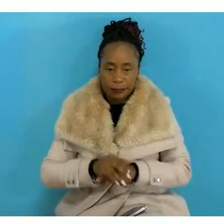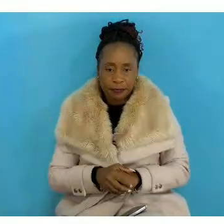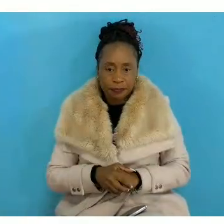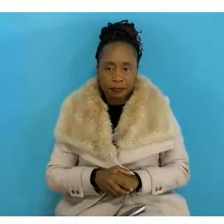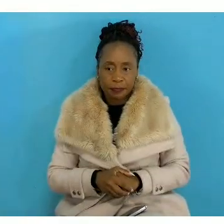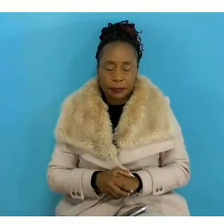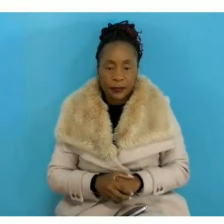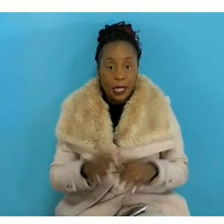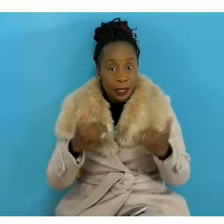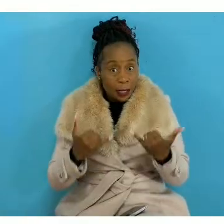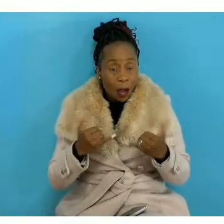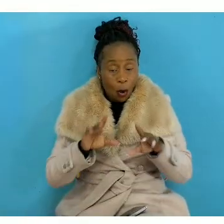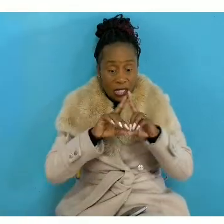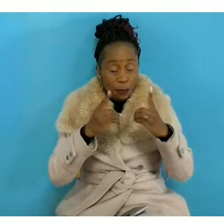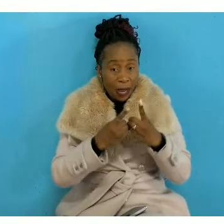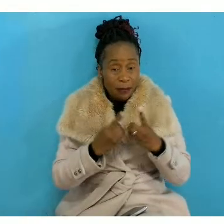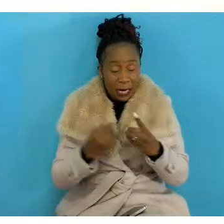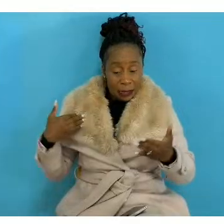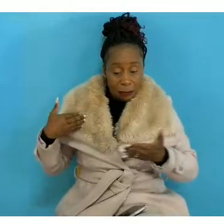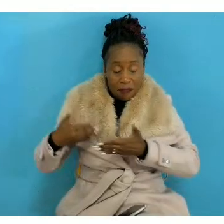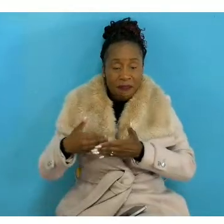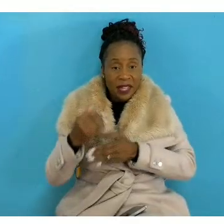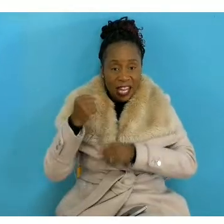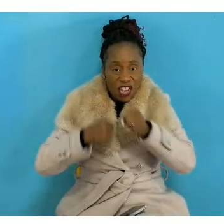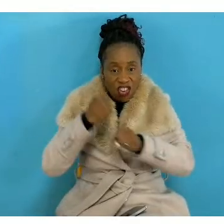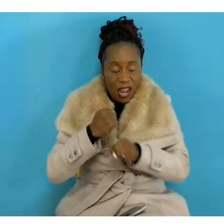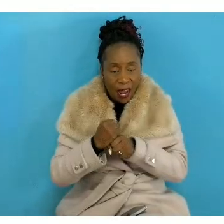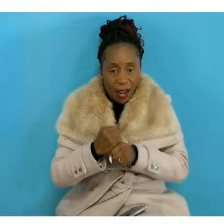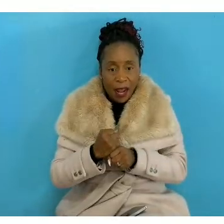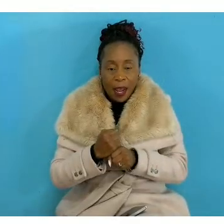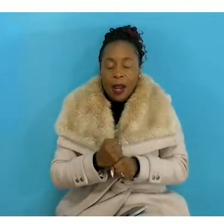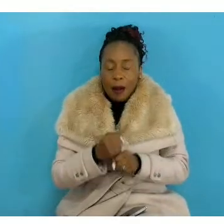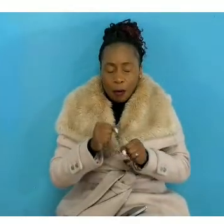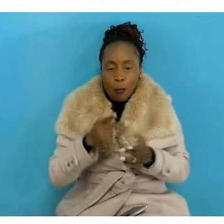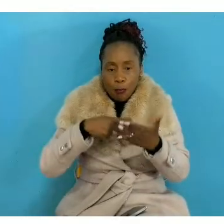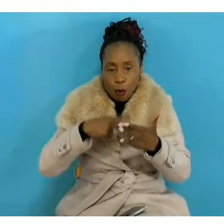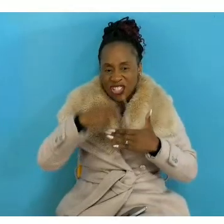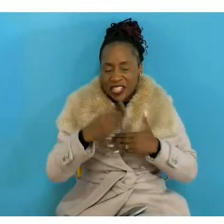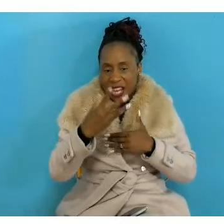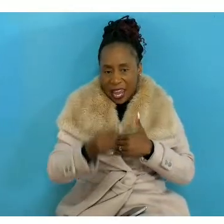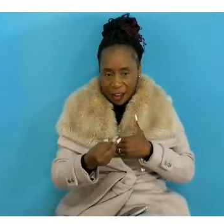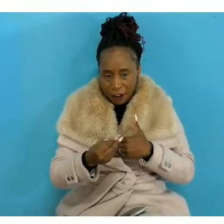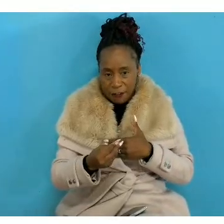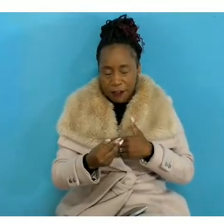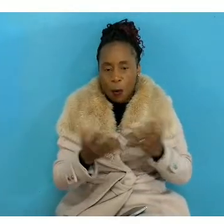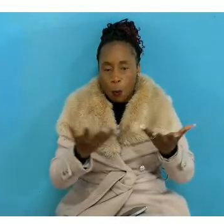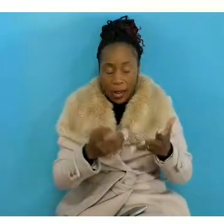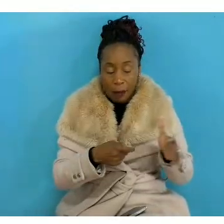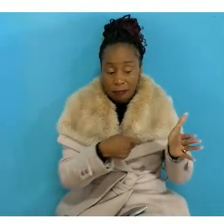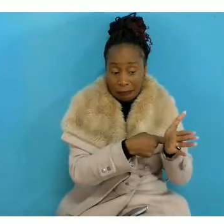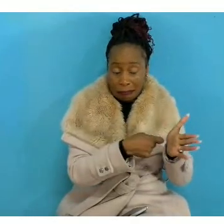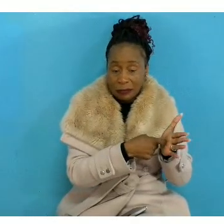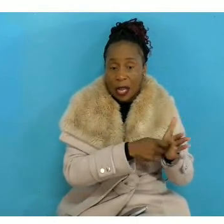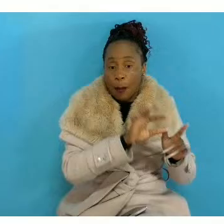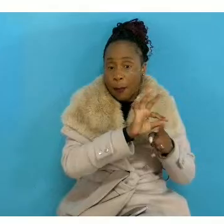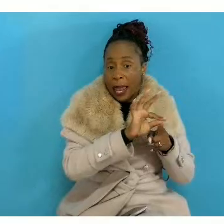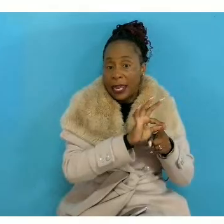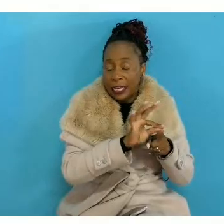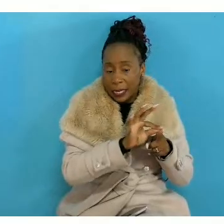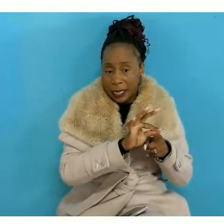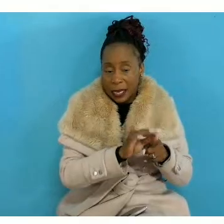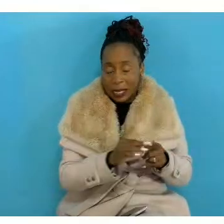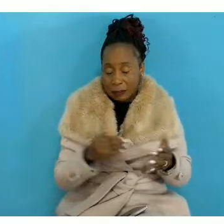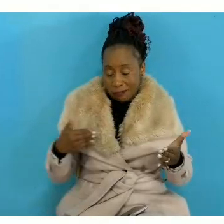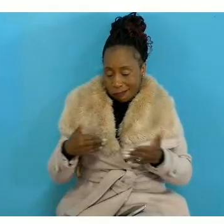Currently, the department for the year has got 9 projects on its procurement plan. To date,